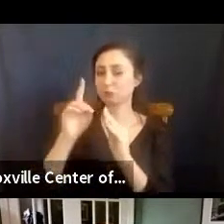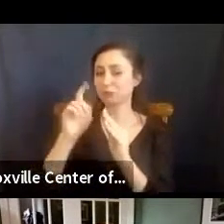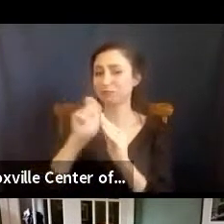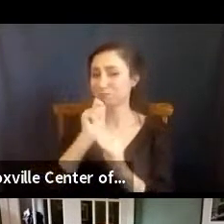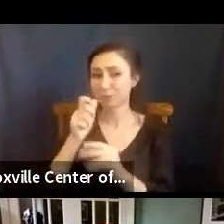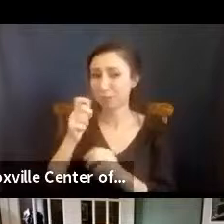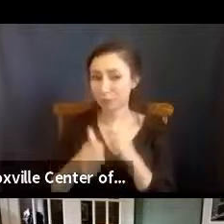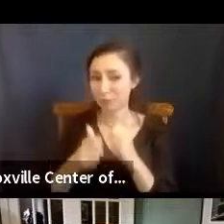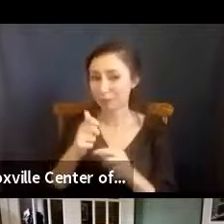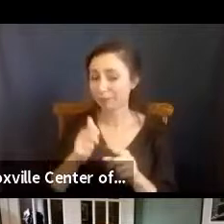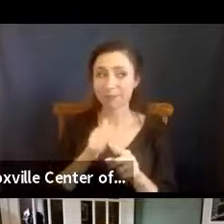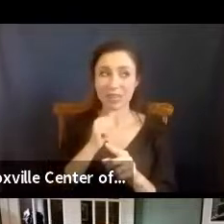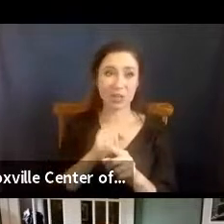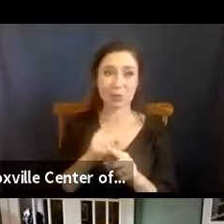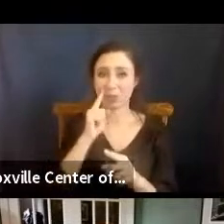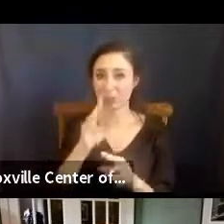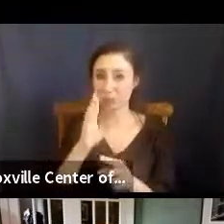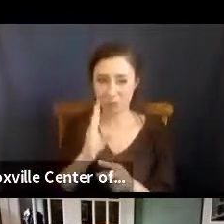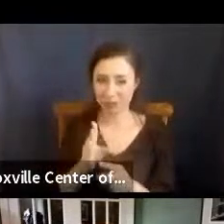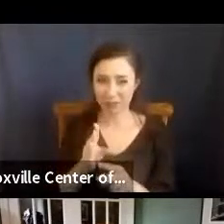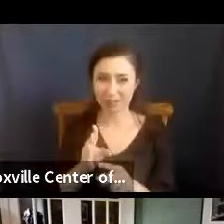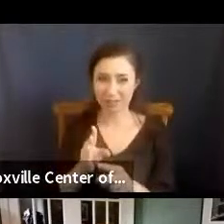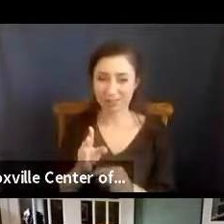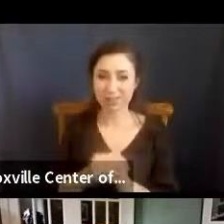Actually, I don't think we will, but